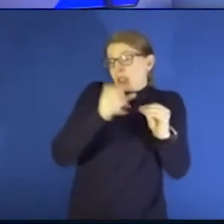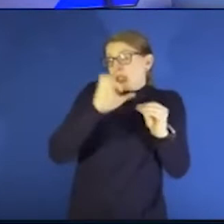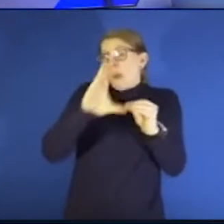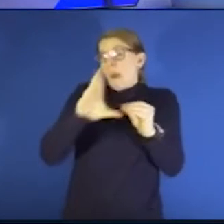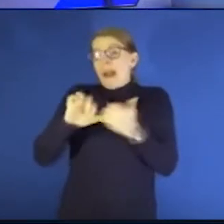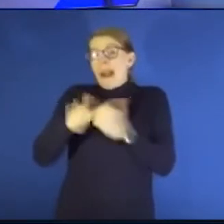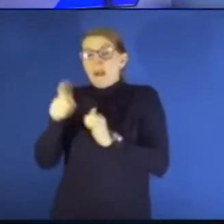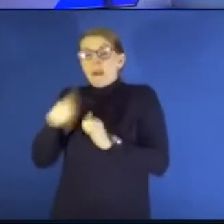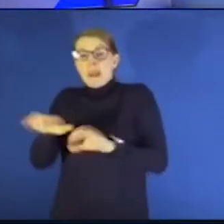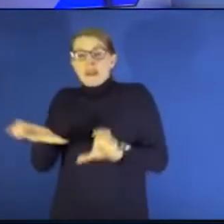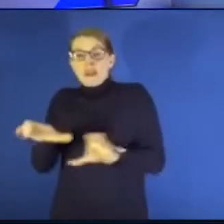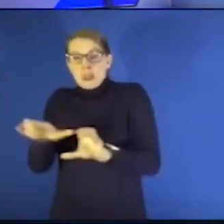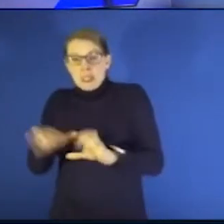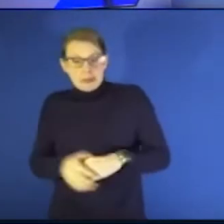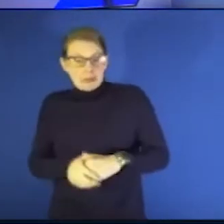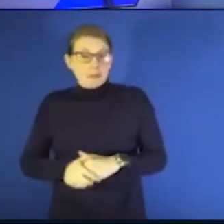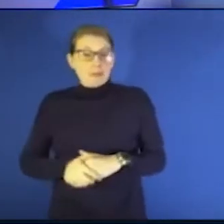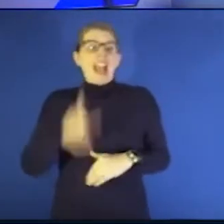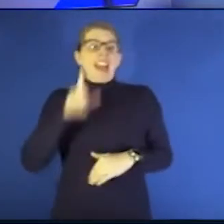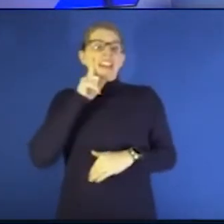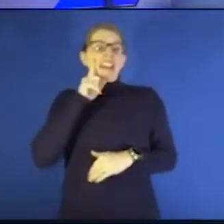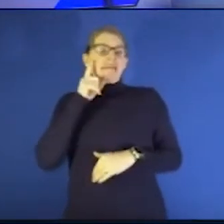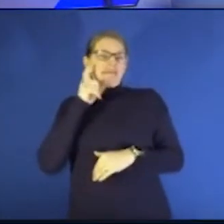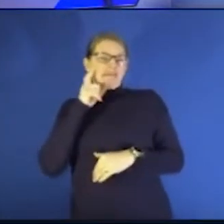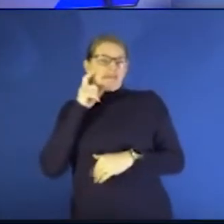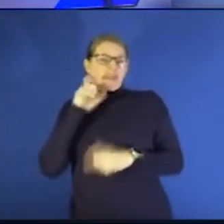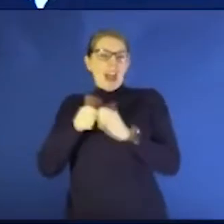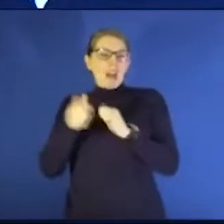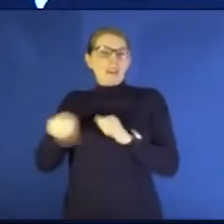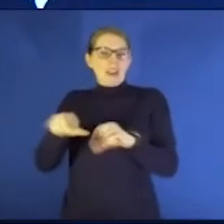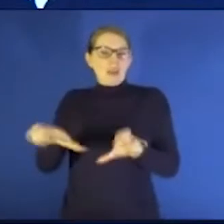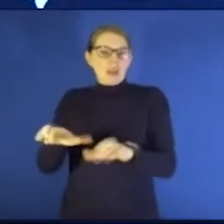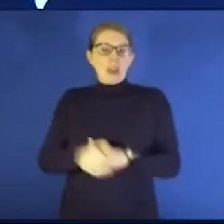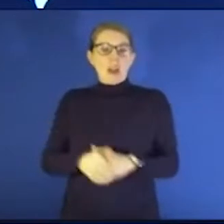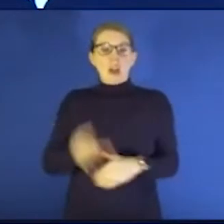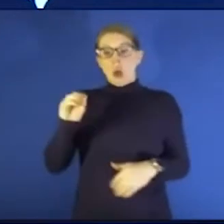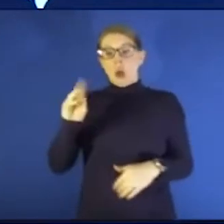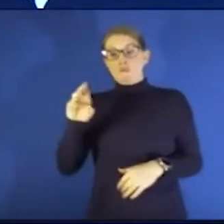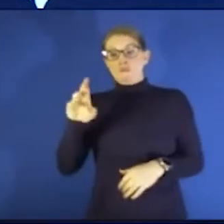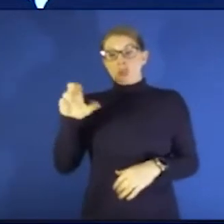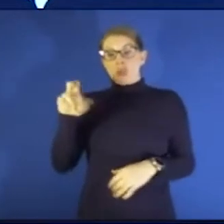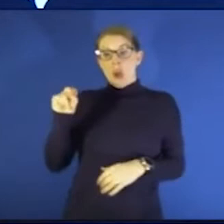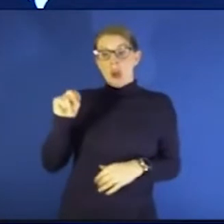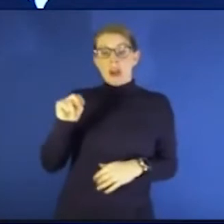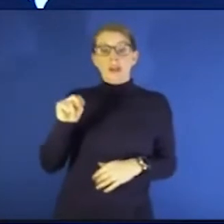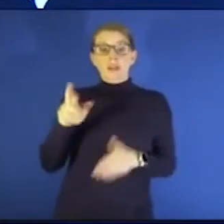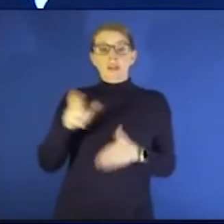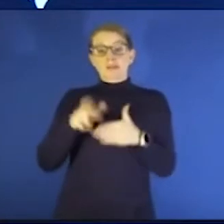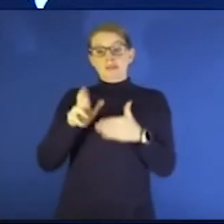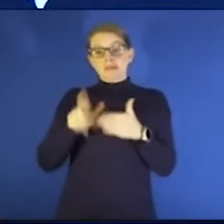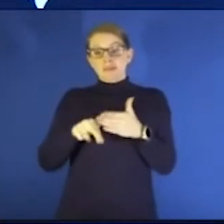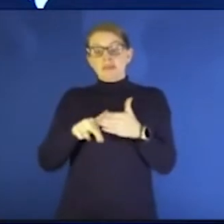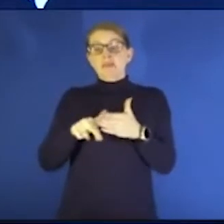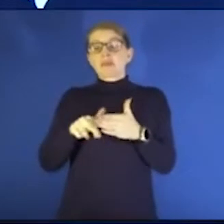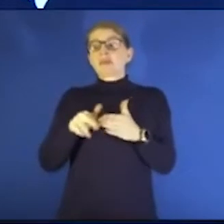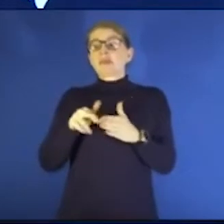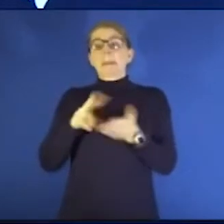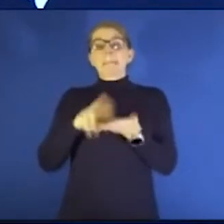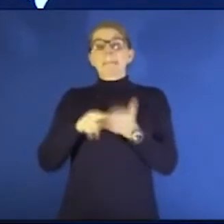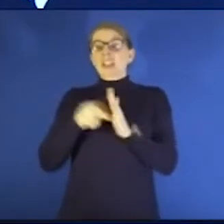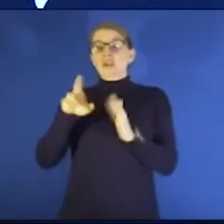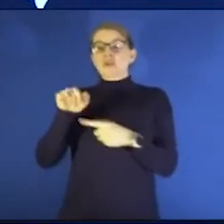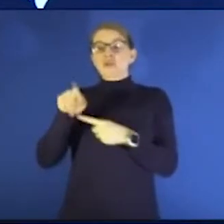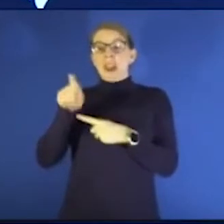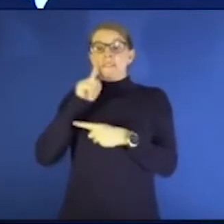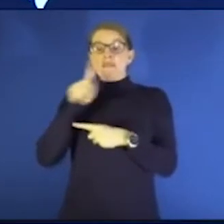Yeah, so, here's what we know. Omicron has resulted in a lower rate of hospitalization per